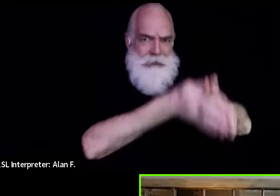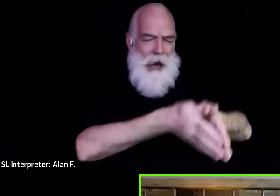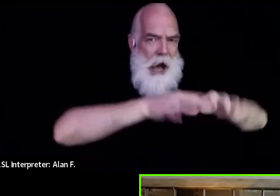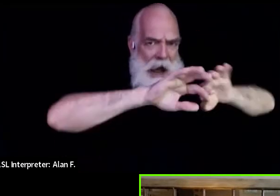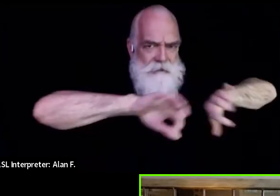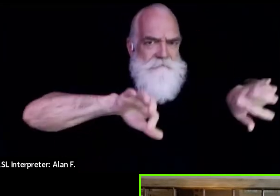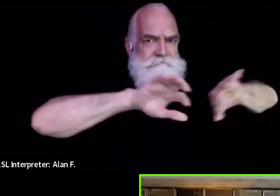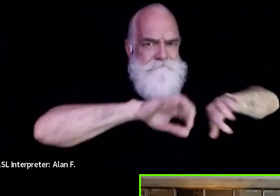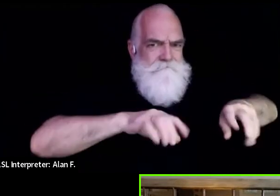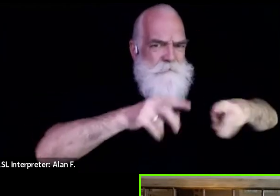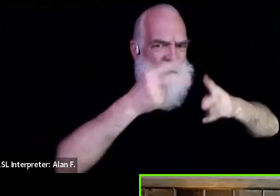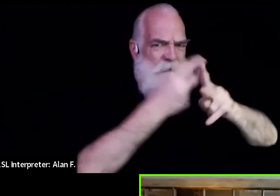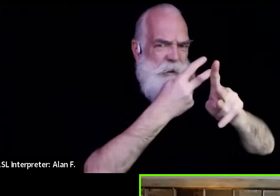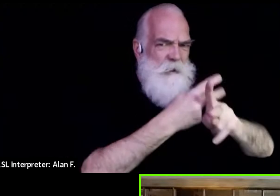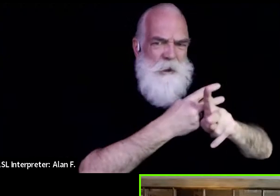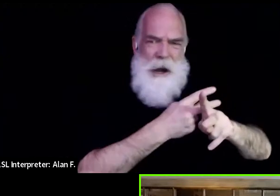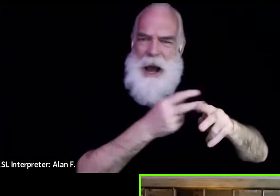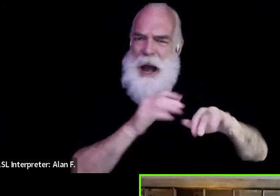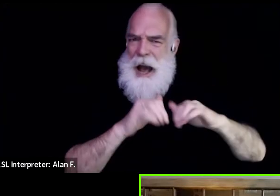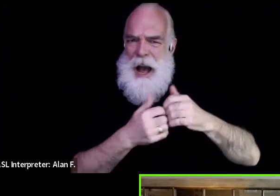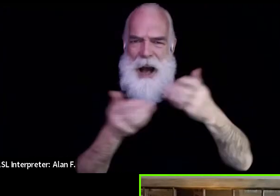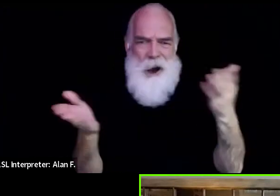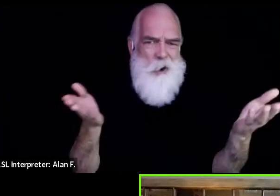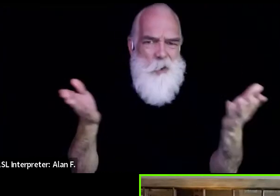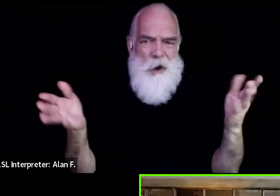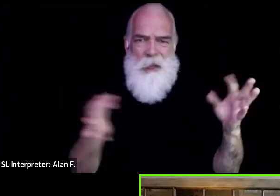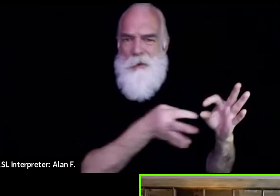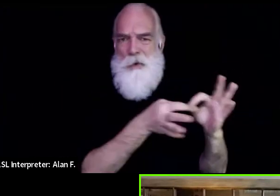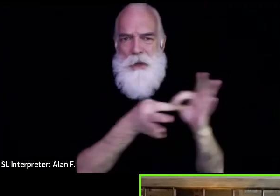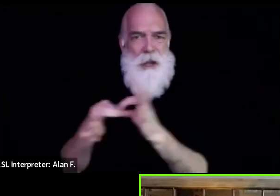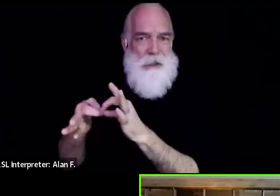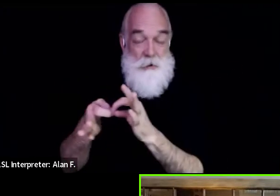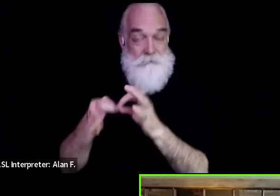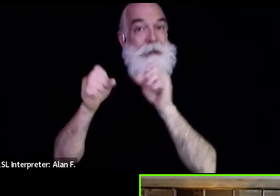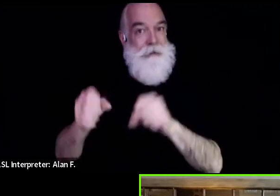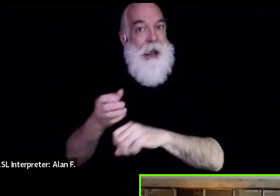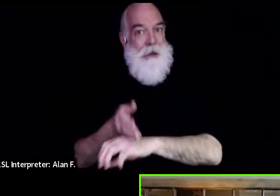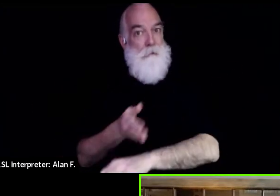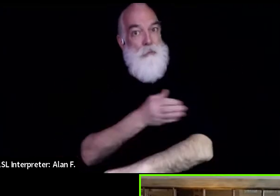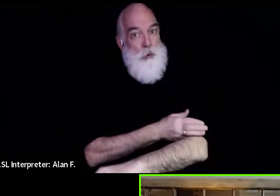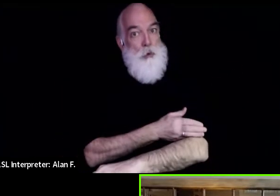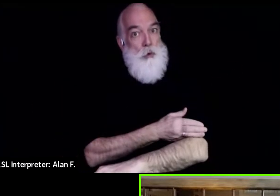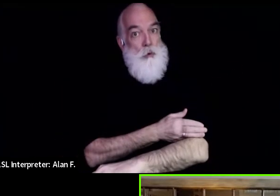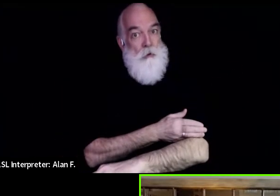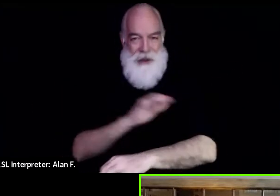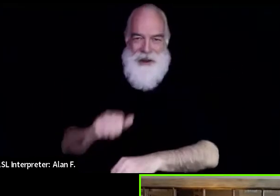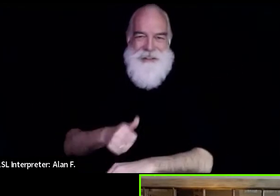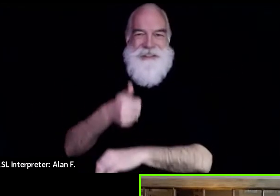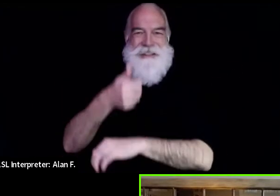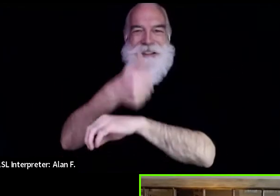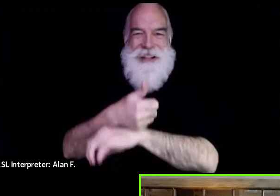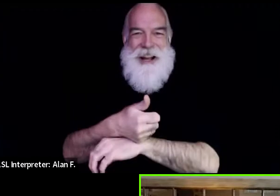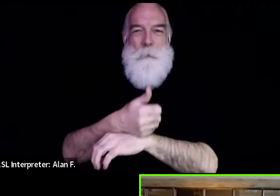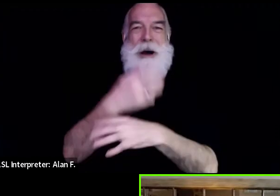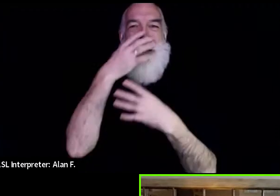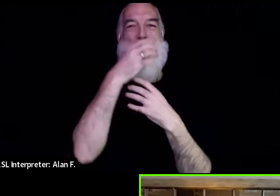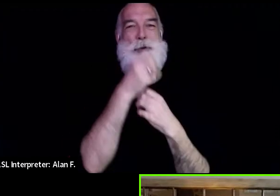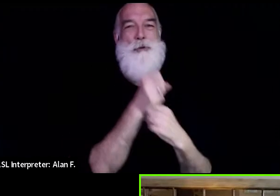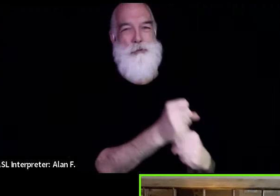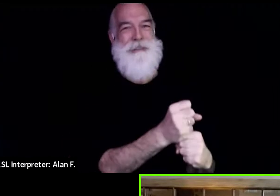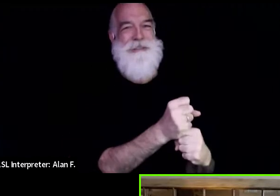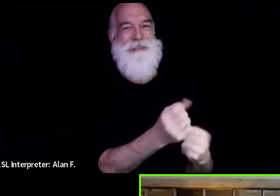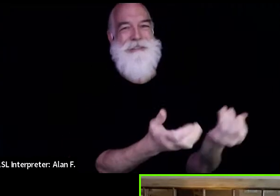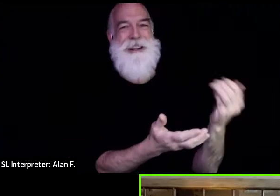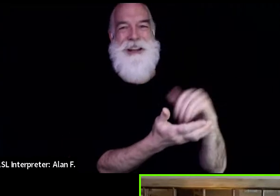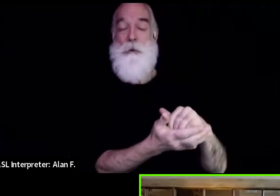improve those relations and how we could reestablish this community trust. Growing up, you know,